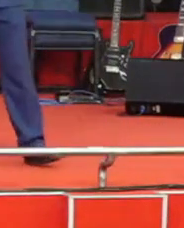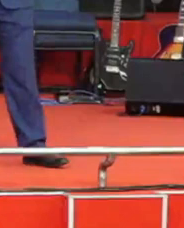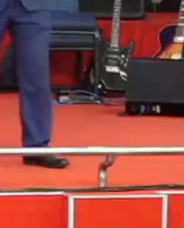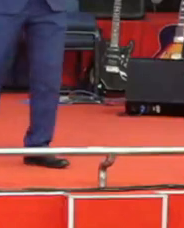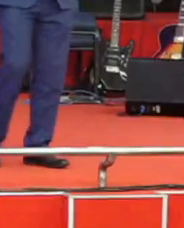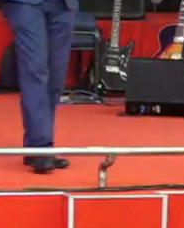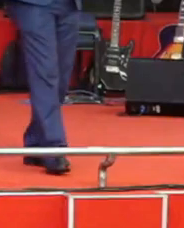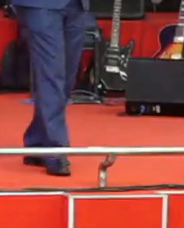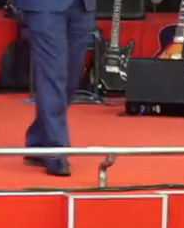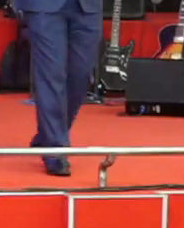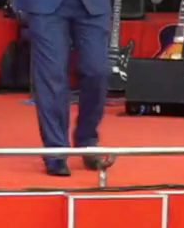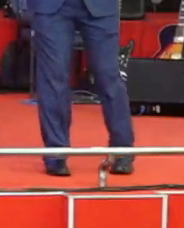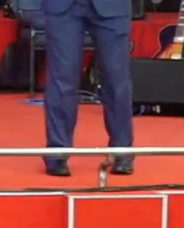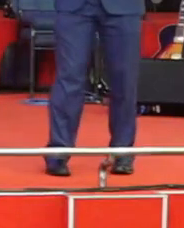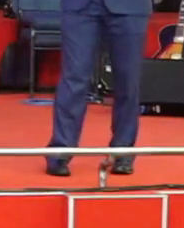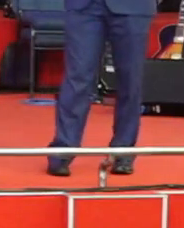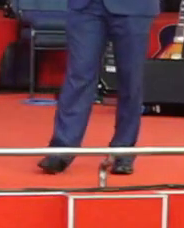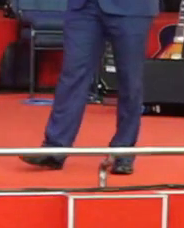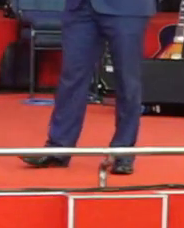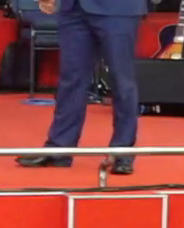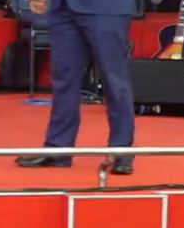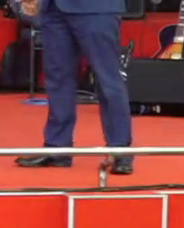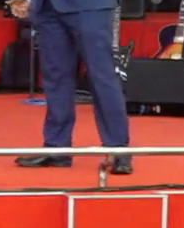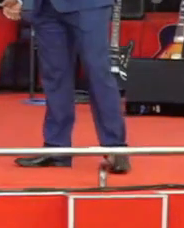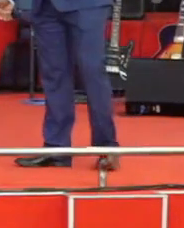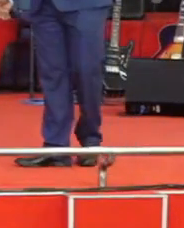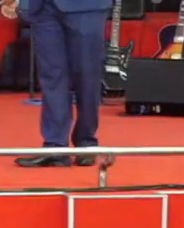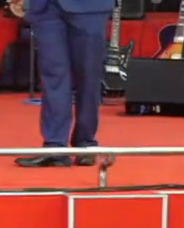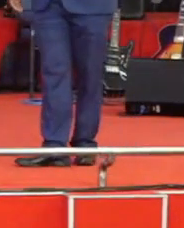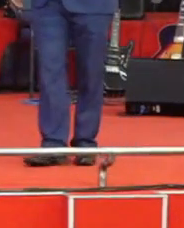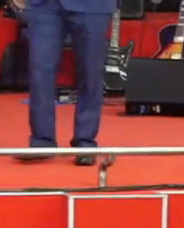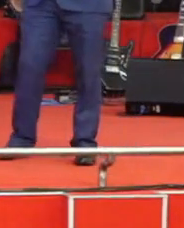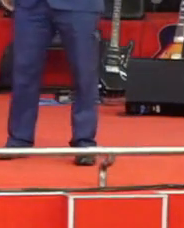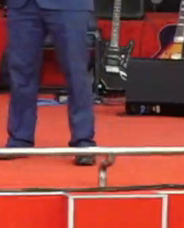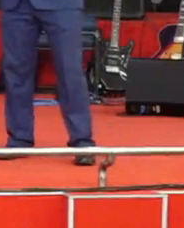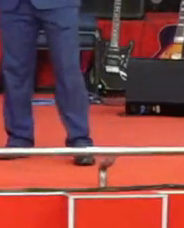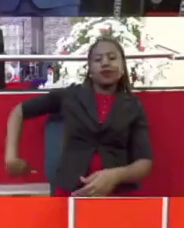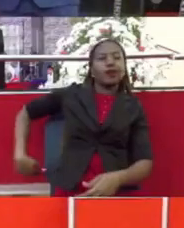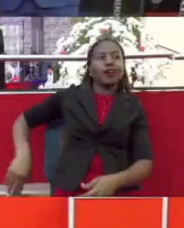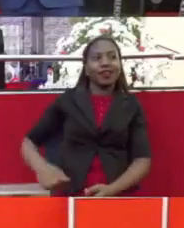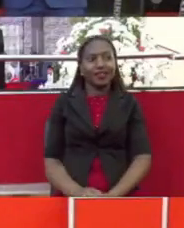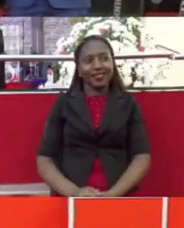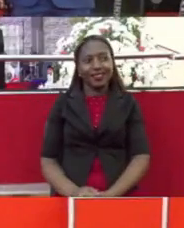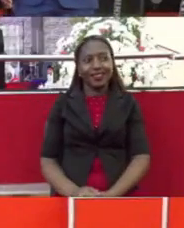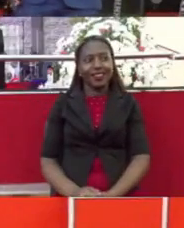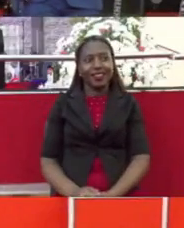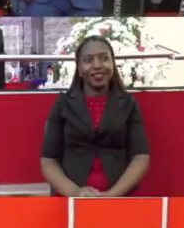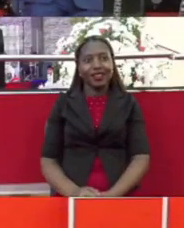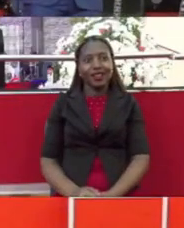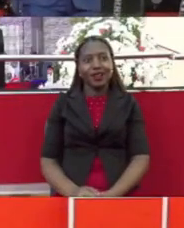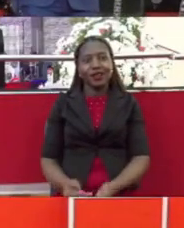Ya kwamba walikuwa mbele sasa wako nyuma. So you see, can you compare? This is a man who is very well up and